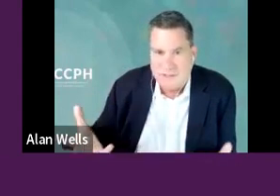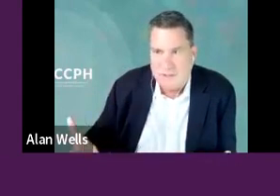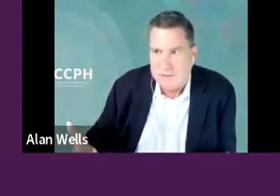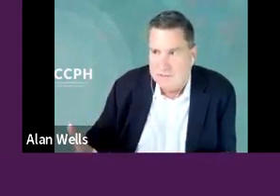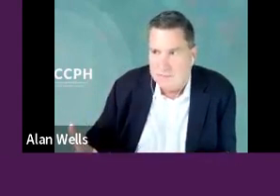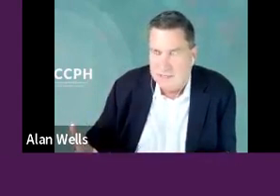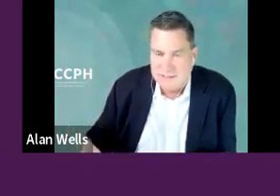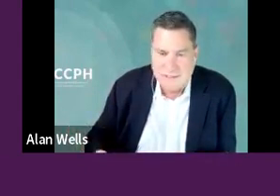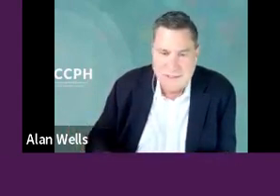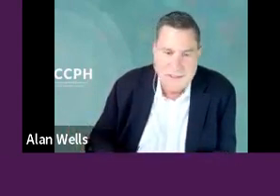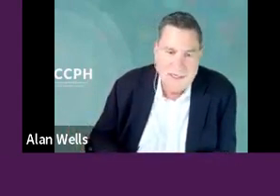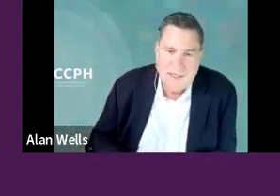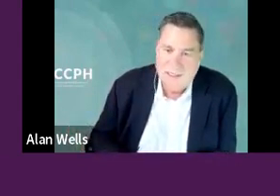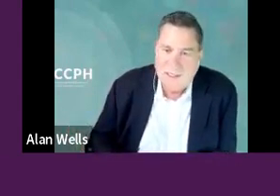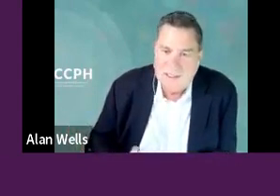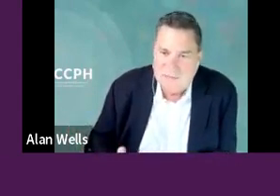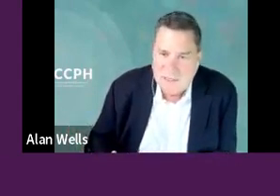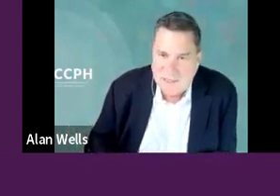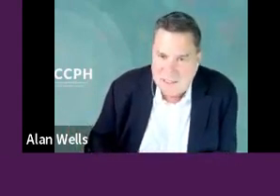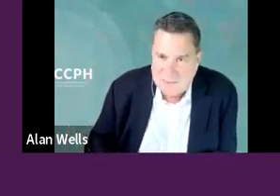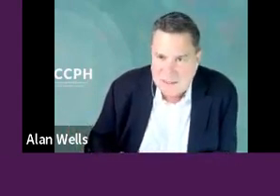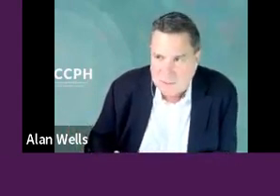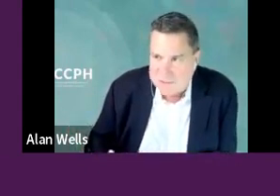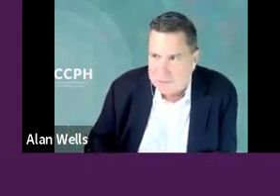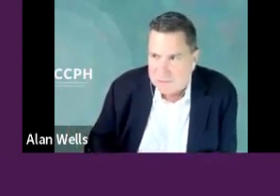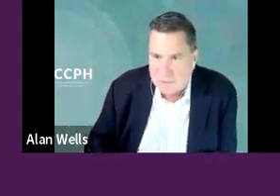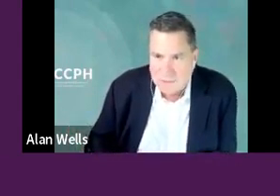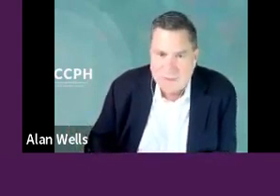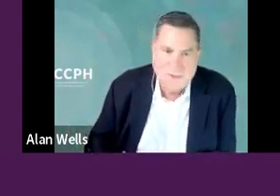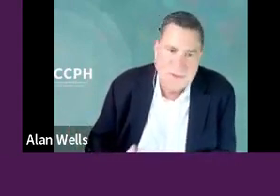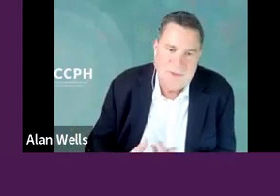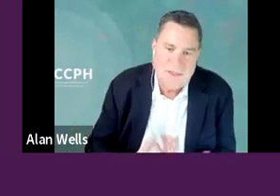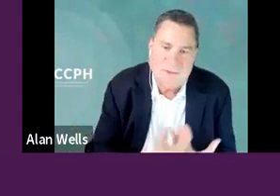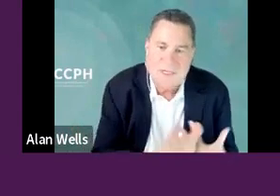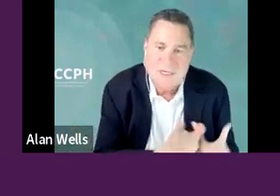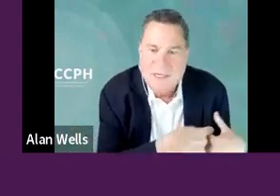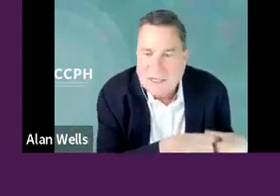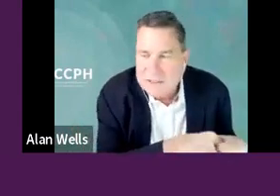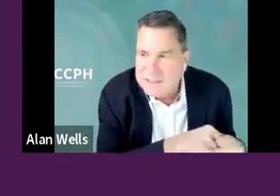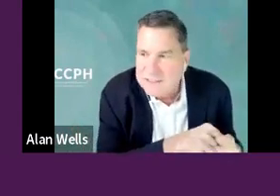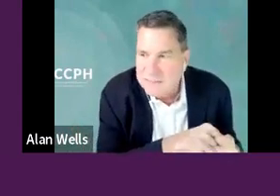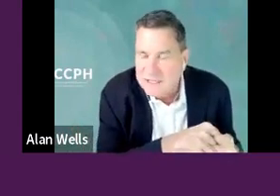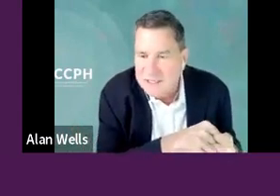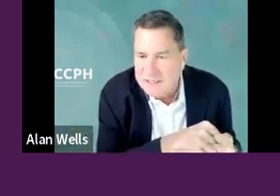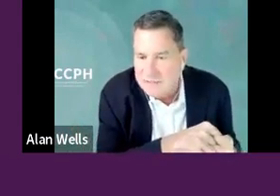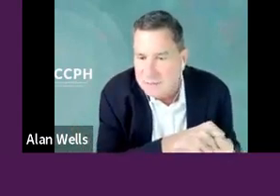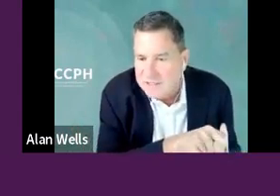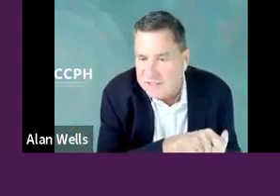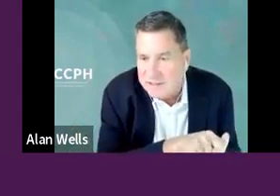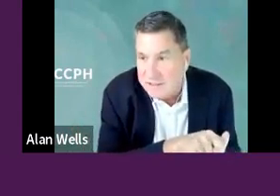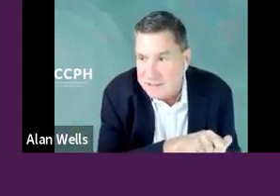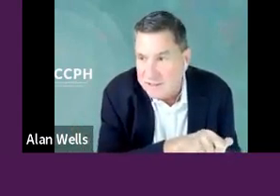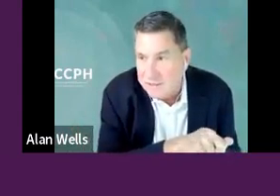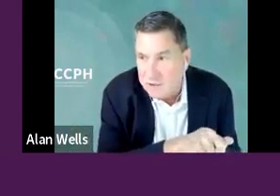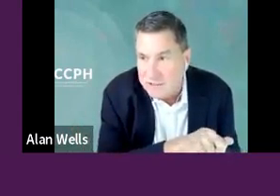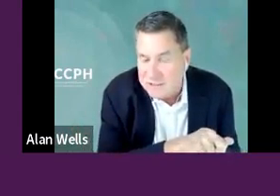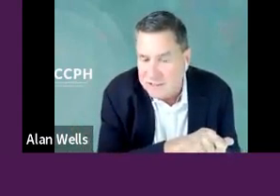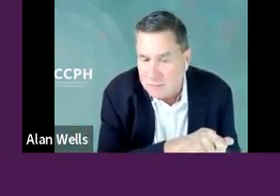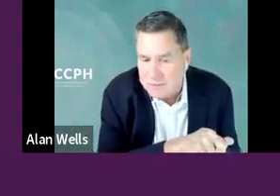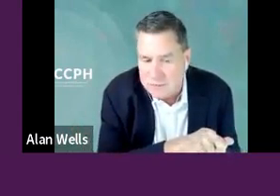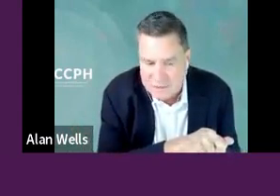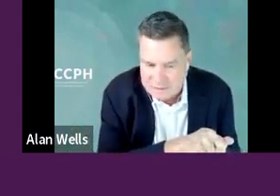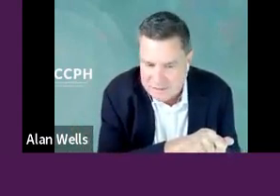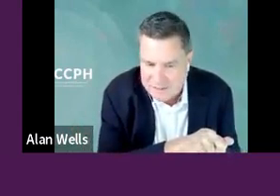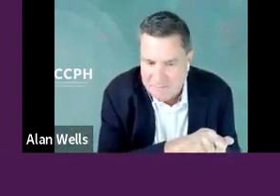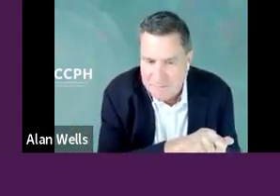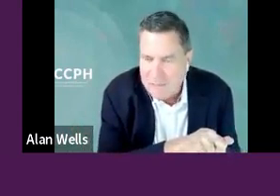ranging from the Institute of Medicine, lots of NIH panels to local community panels, disseminating information and